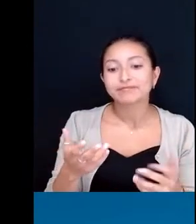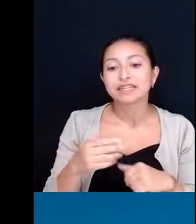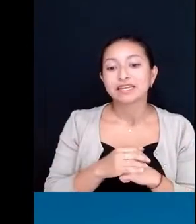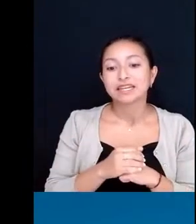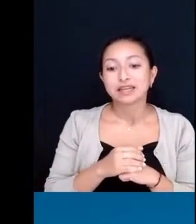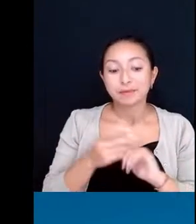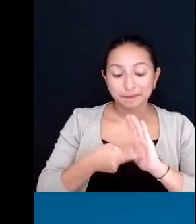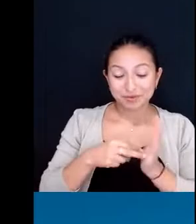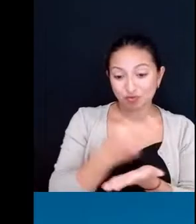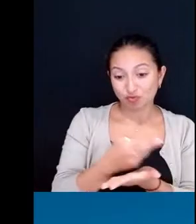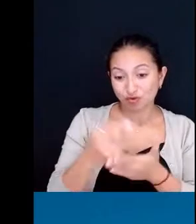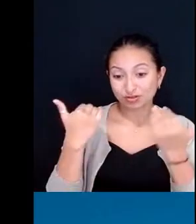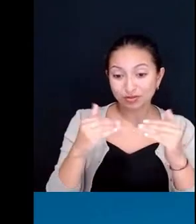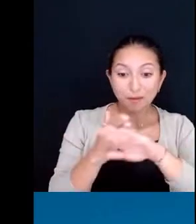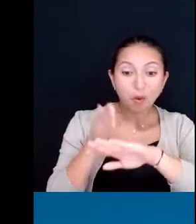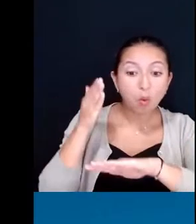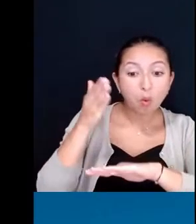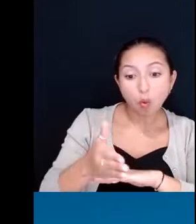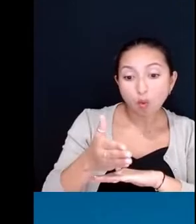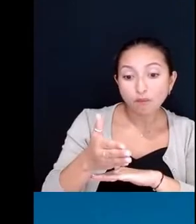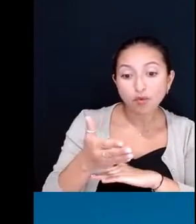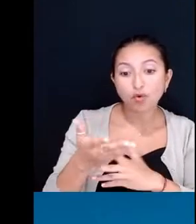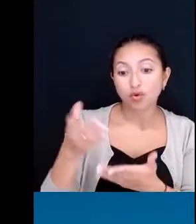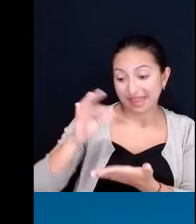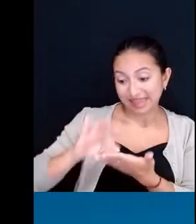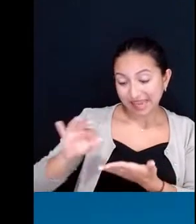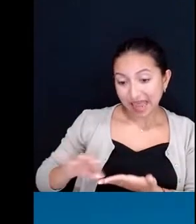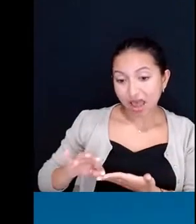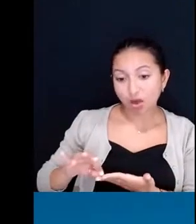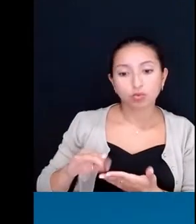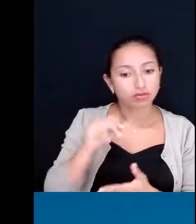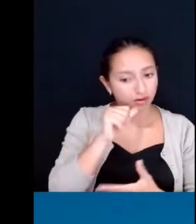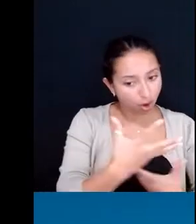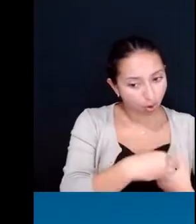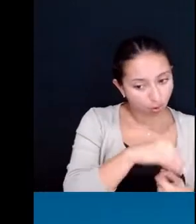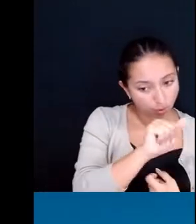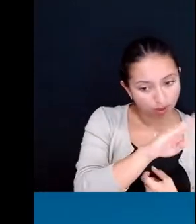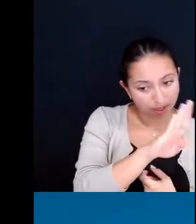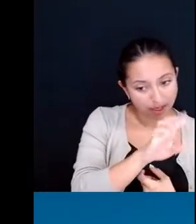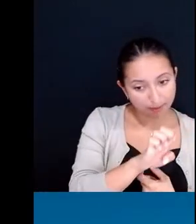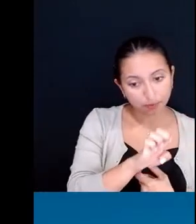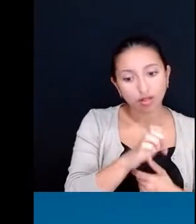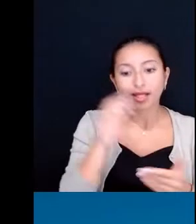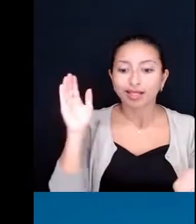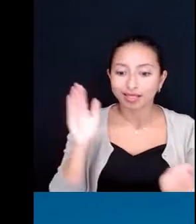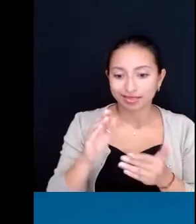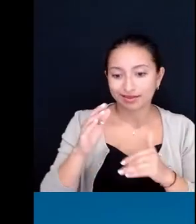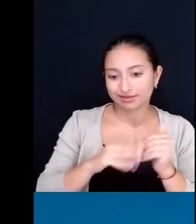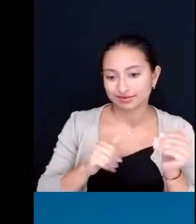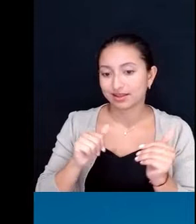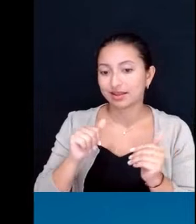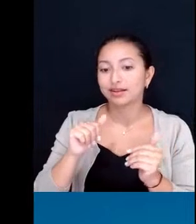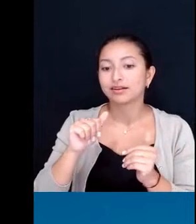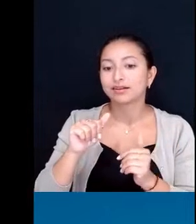resource limit, his countable resources other than the ABLE account are less than $2,000,